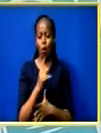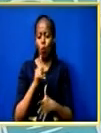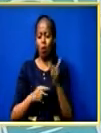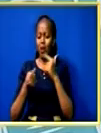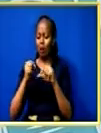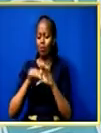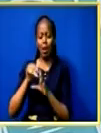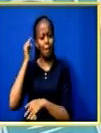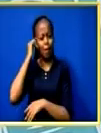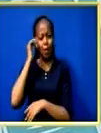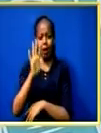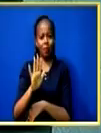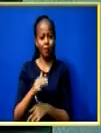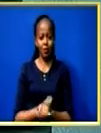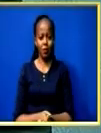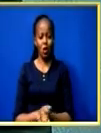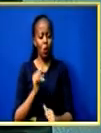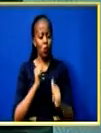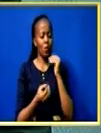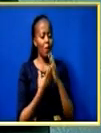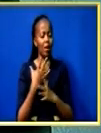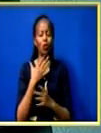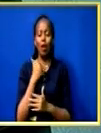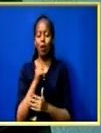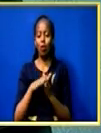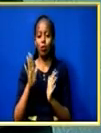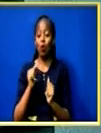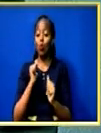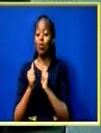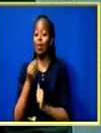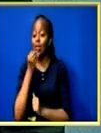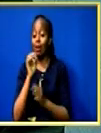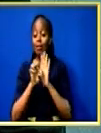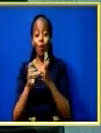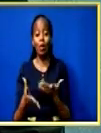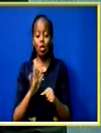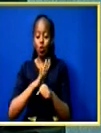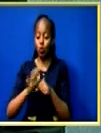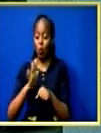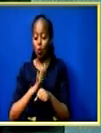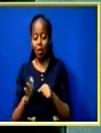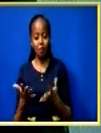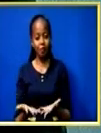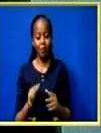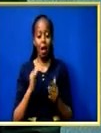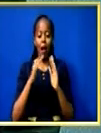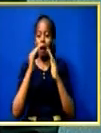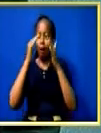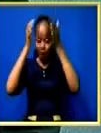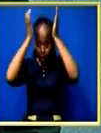to your mind? Of course. Which plant do you love most? The ones I eat. Like which one? Sukuma wiki,